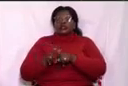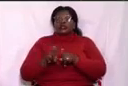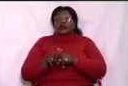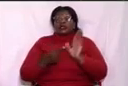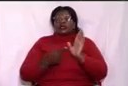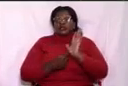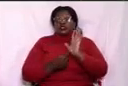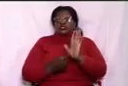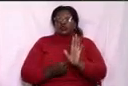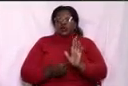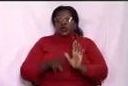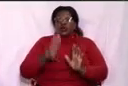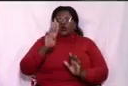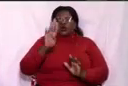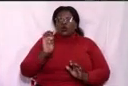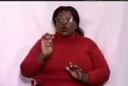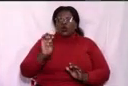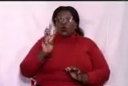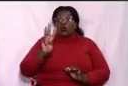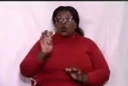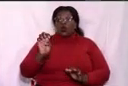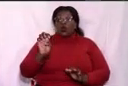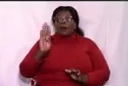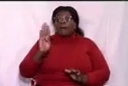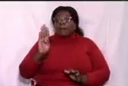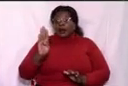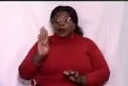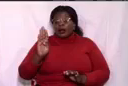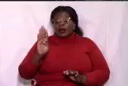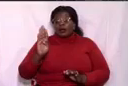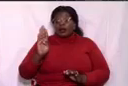website. For you to apply, you have to go to